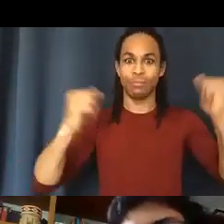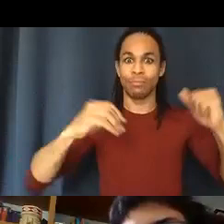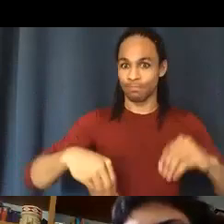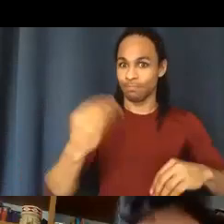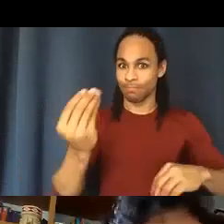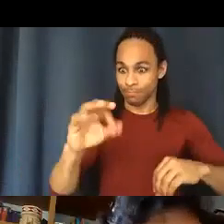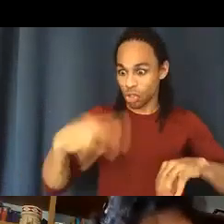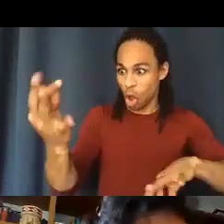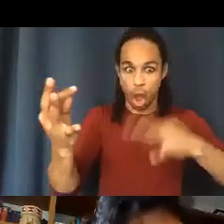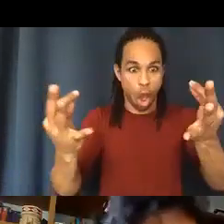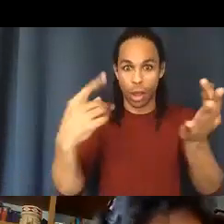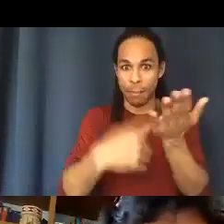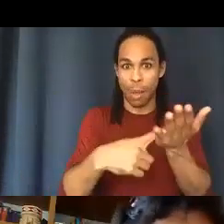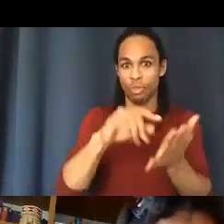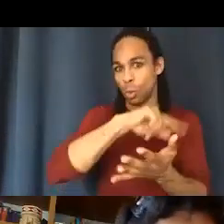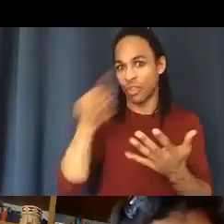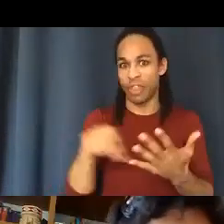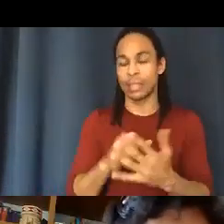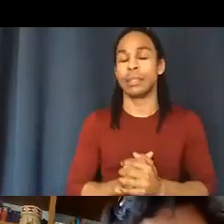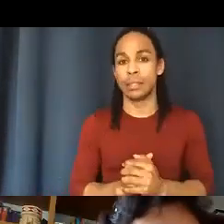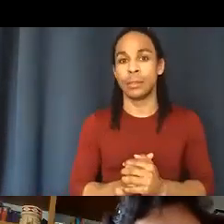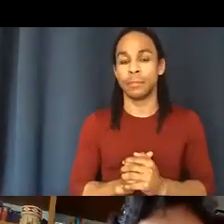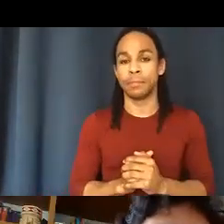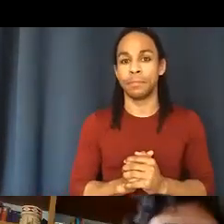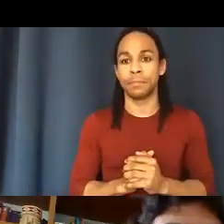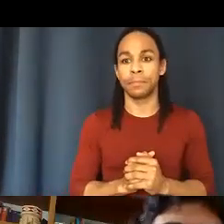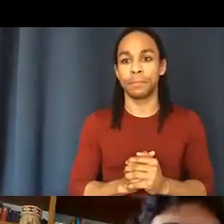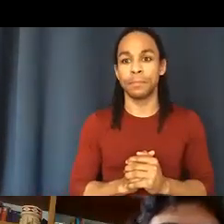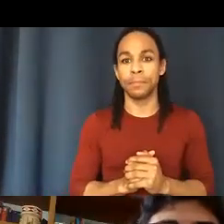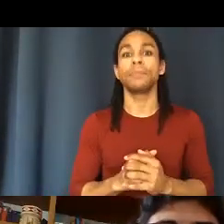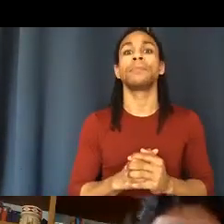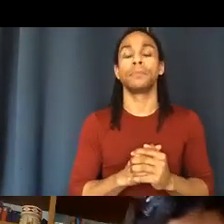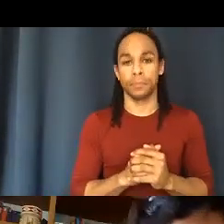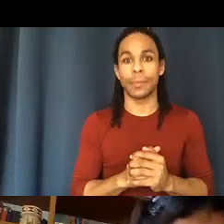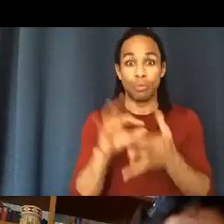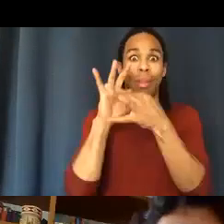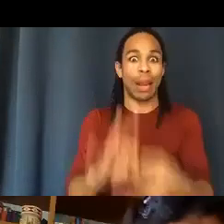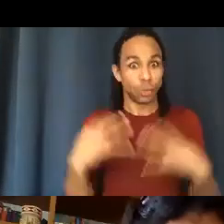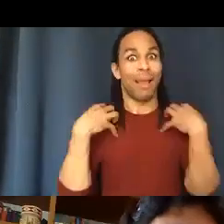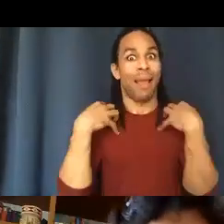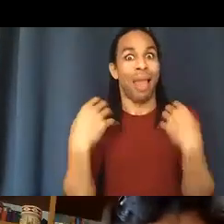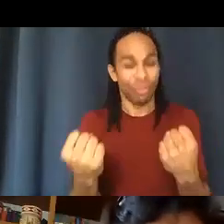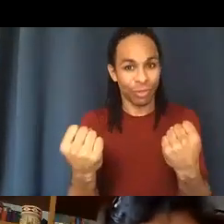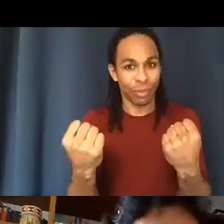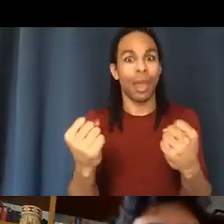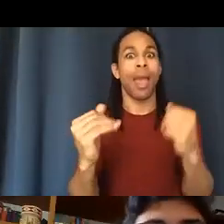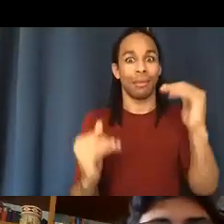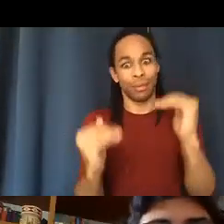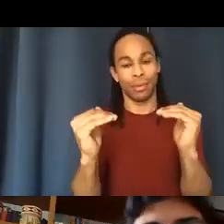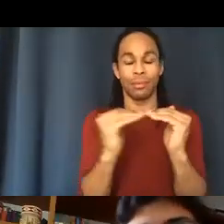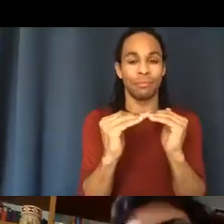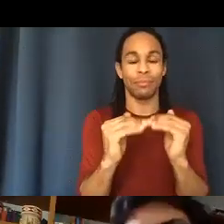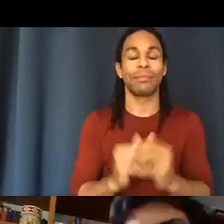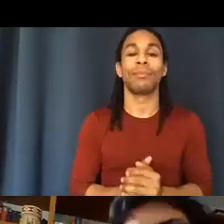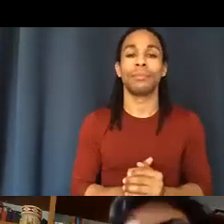of diagnostic strategies and health actions. It's very important also to say that we are engaged